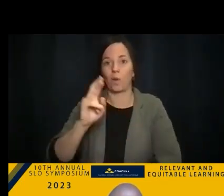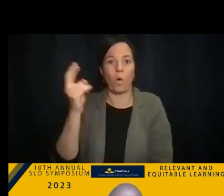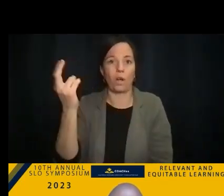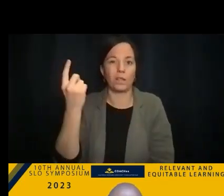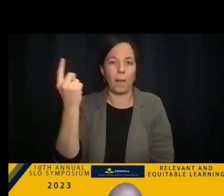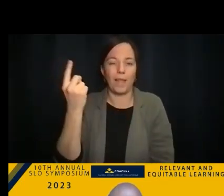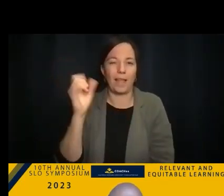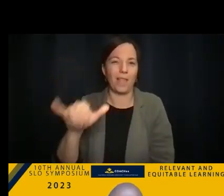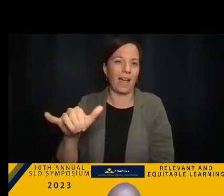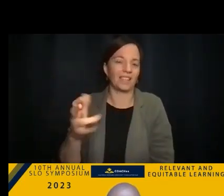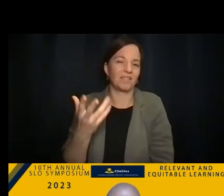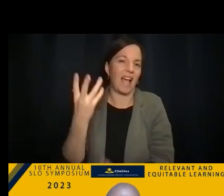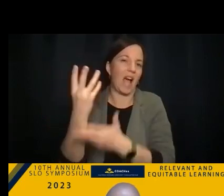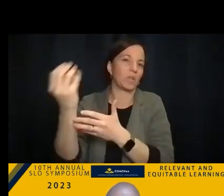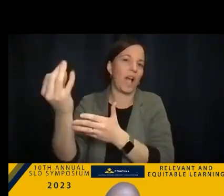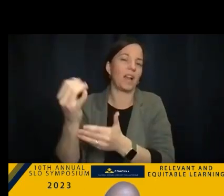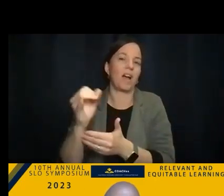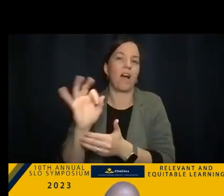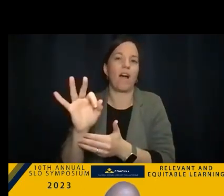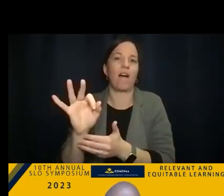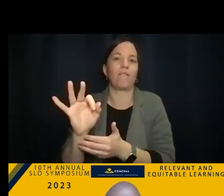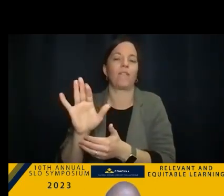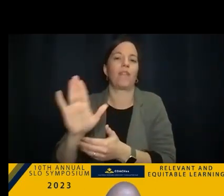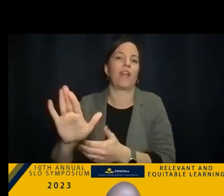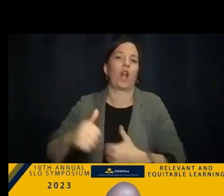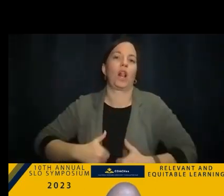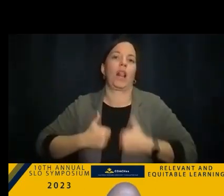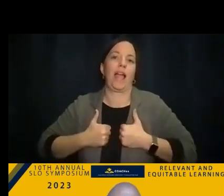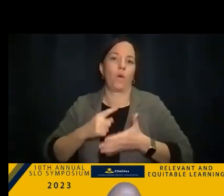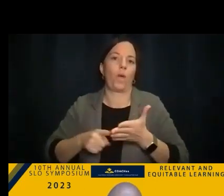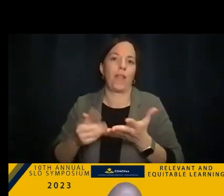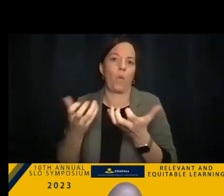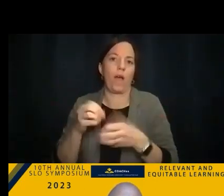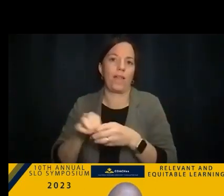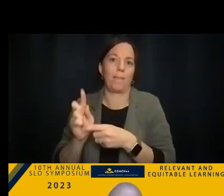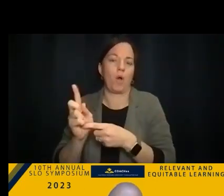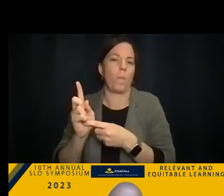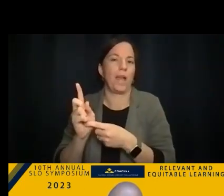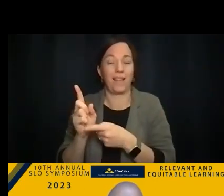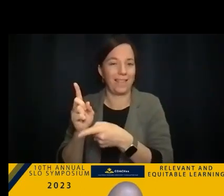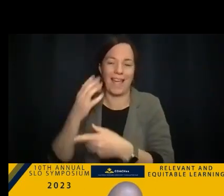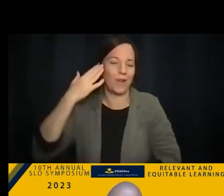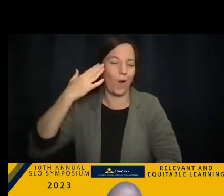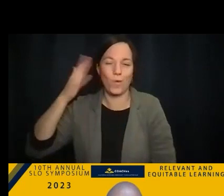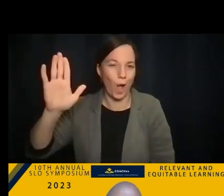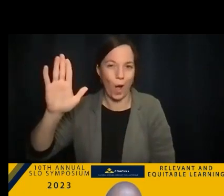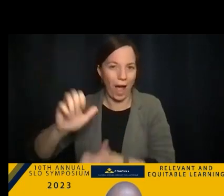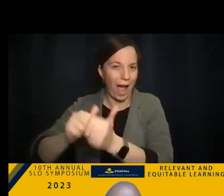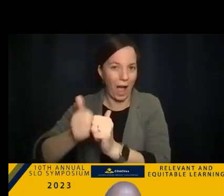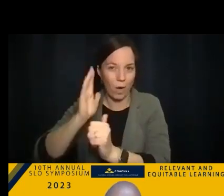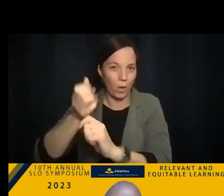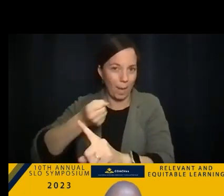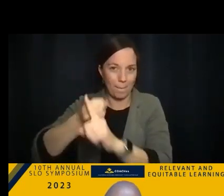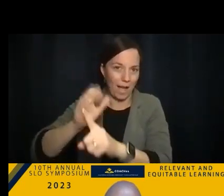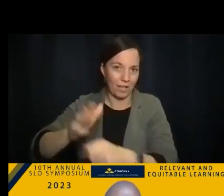that's outside of things that they want to do at the moment. And they don't know, you know, how it's going to change